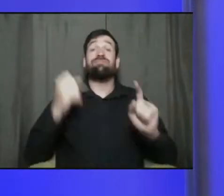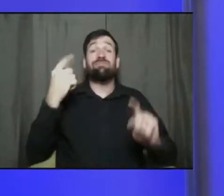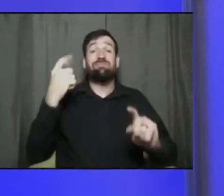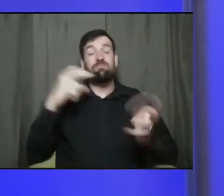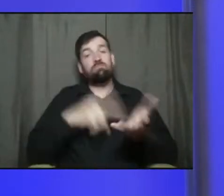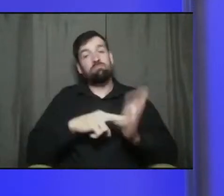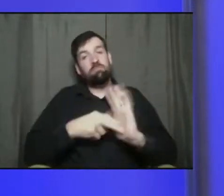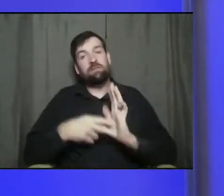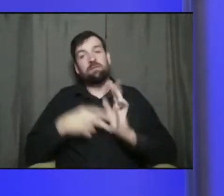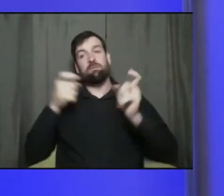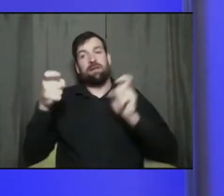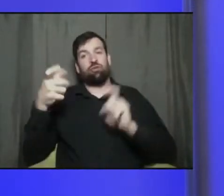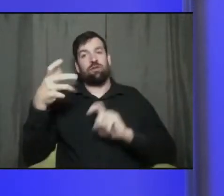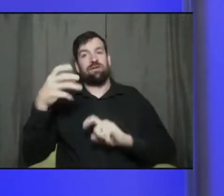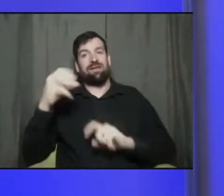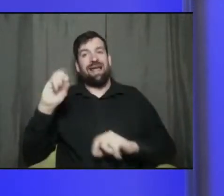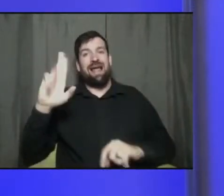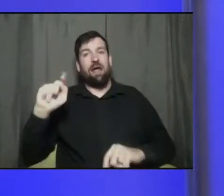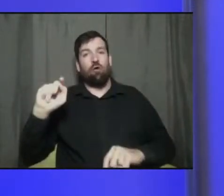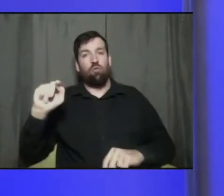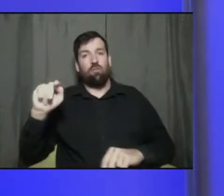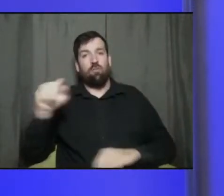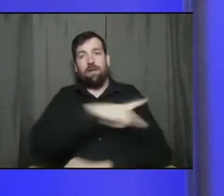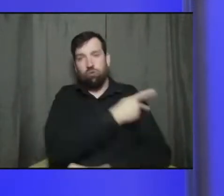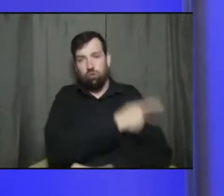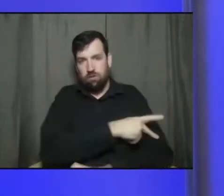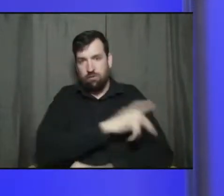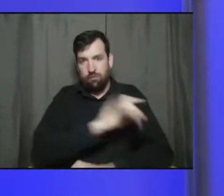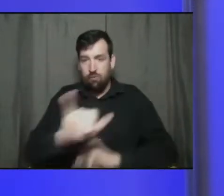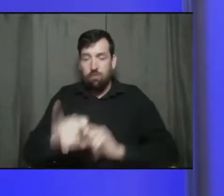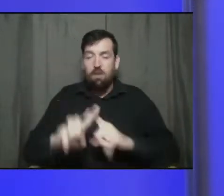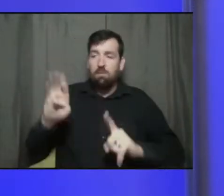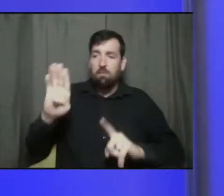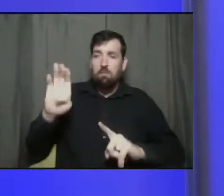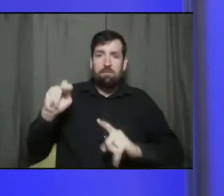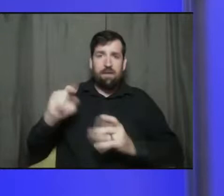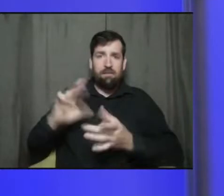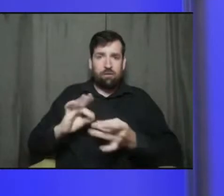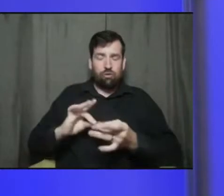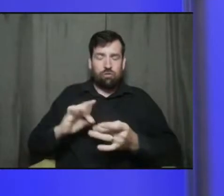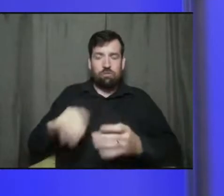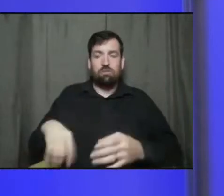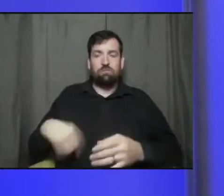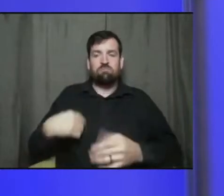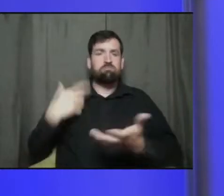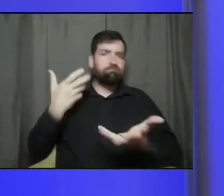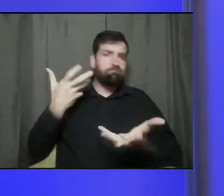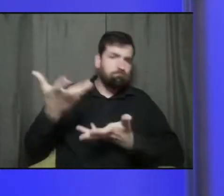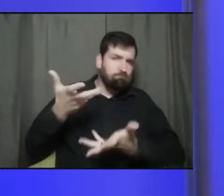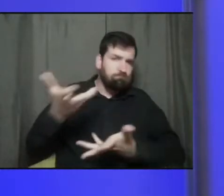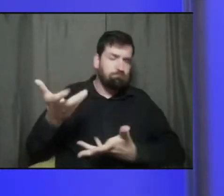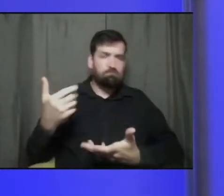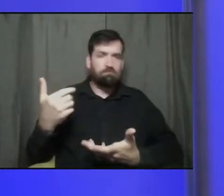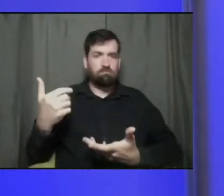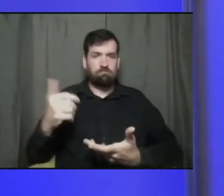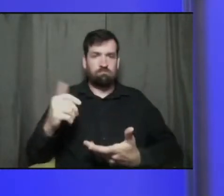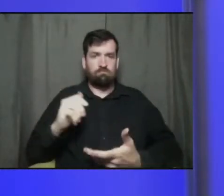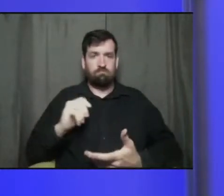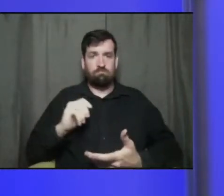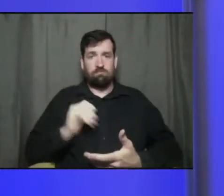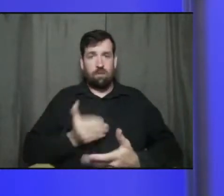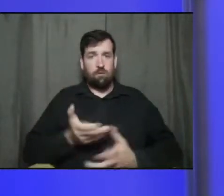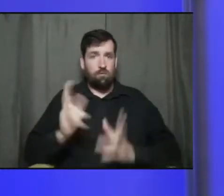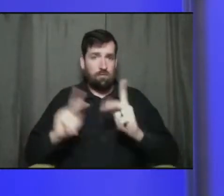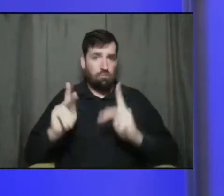on the outpatient side, right? But like Ben said, we're having conversations about how our folks get through